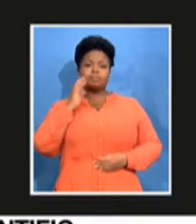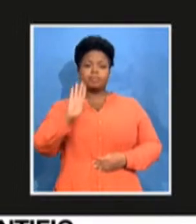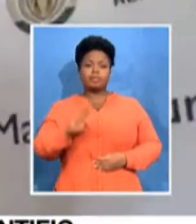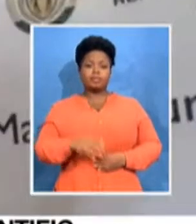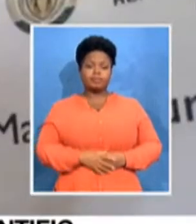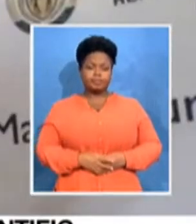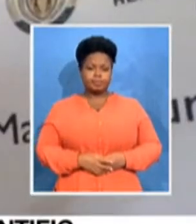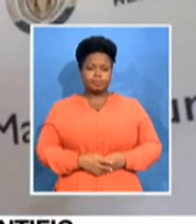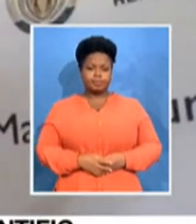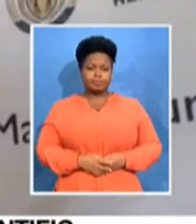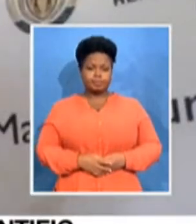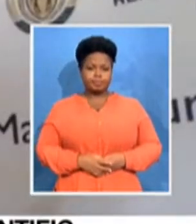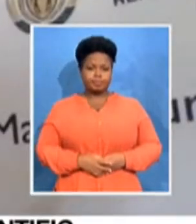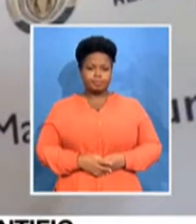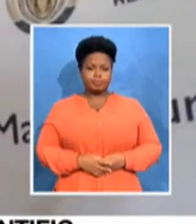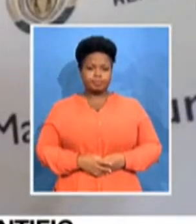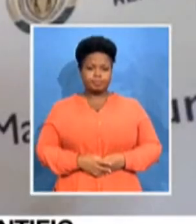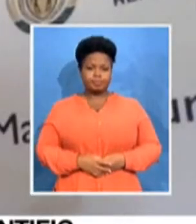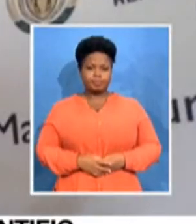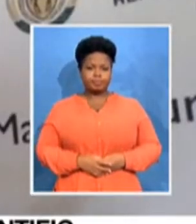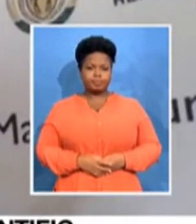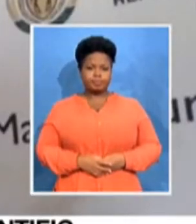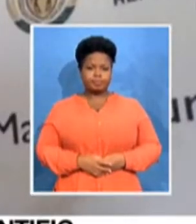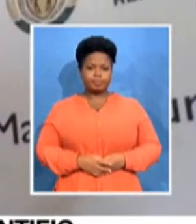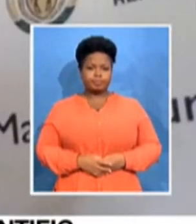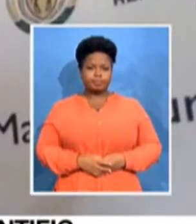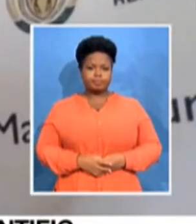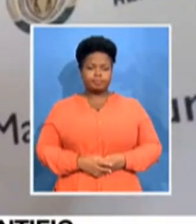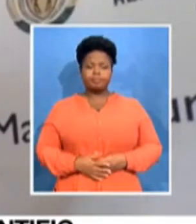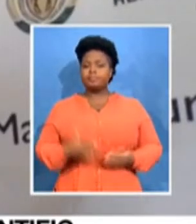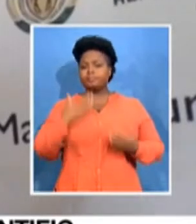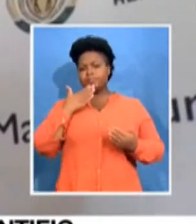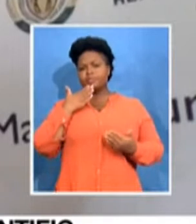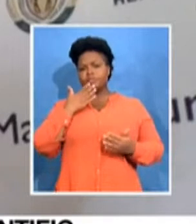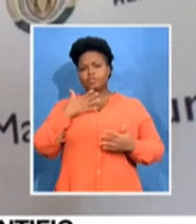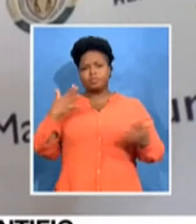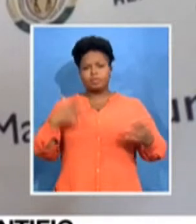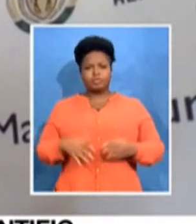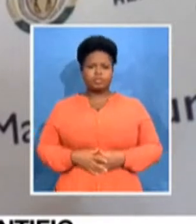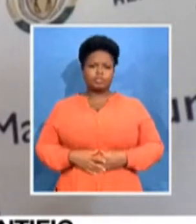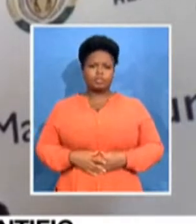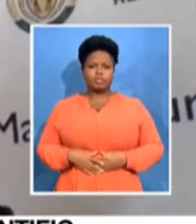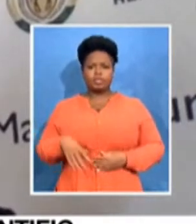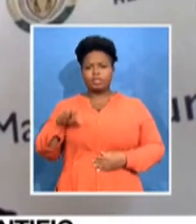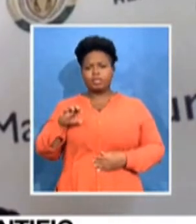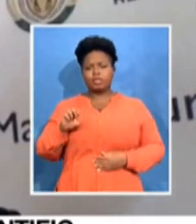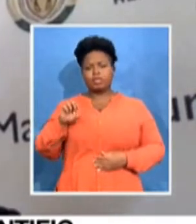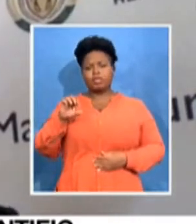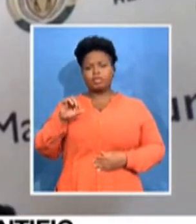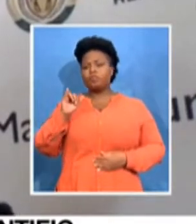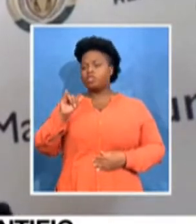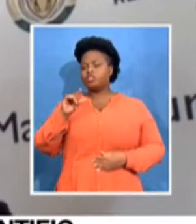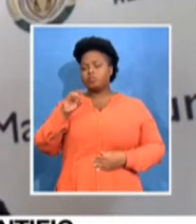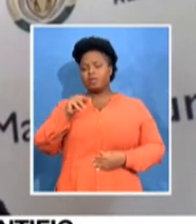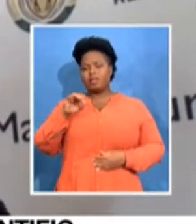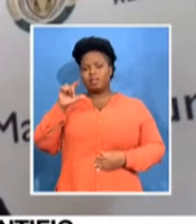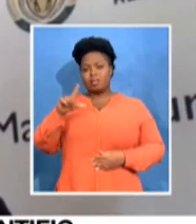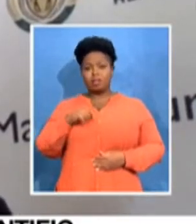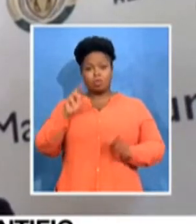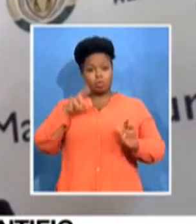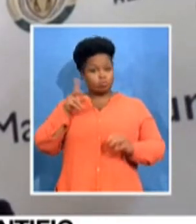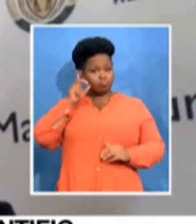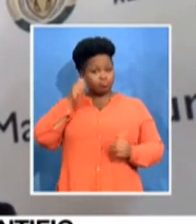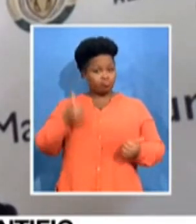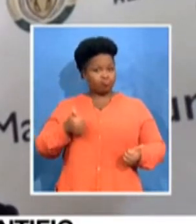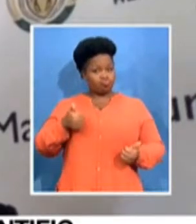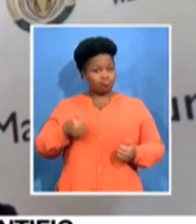Thank you. Thank you very much, Ishmael. I hope everyone can hear me. Let me start by